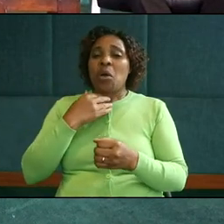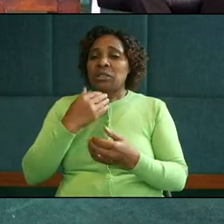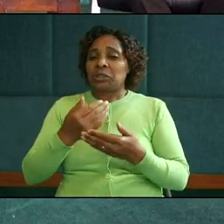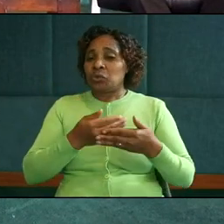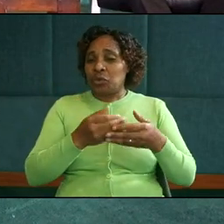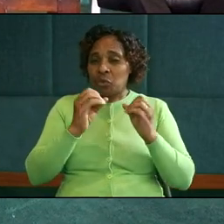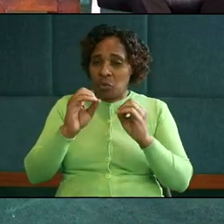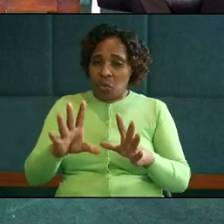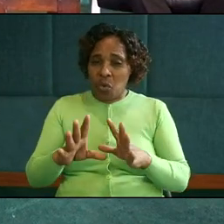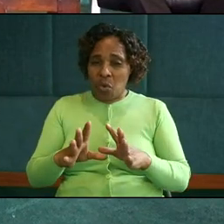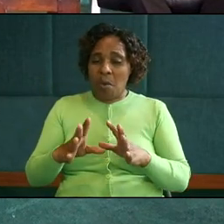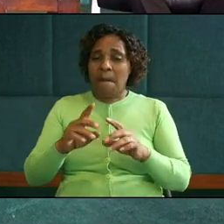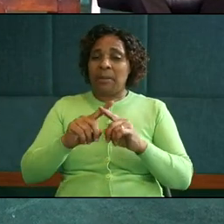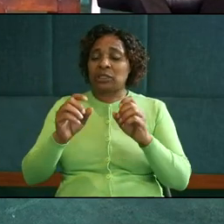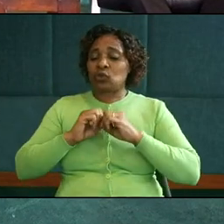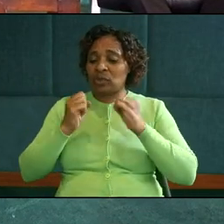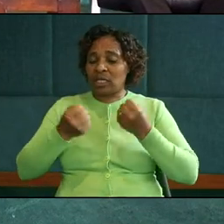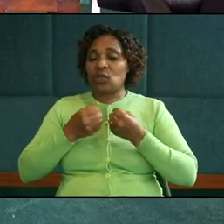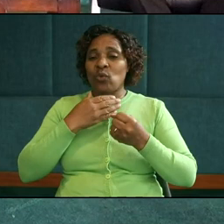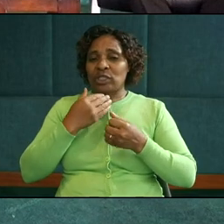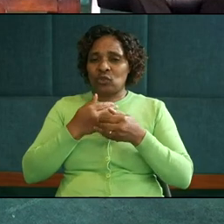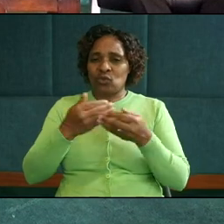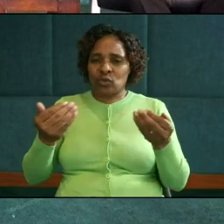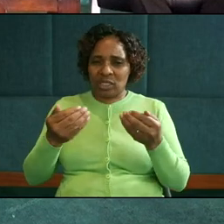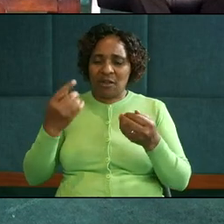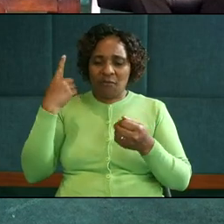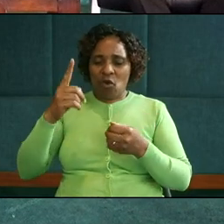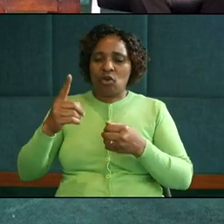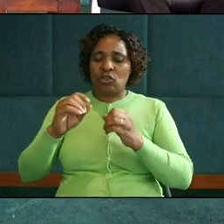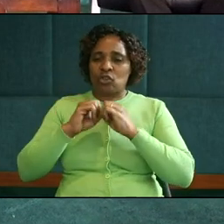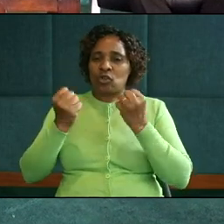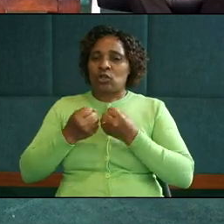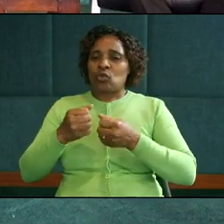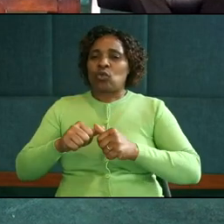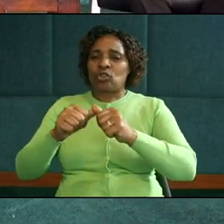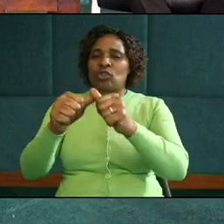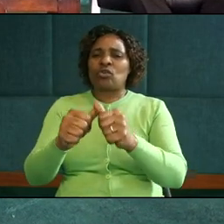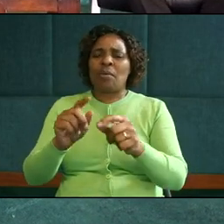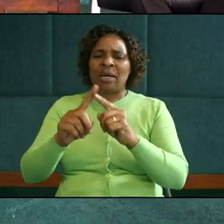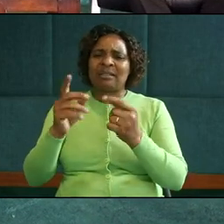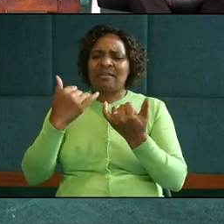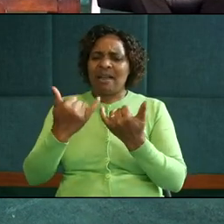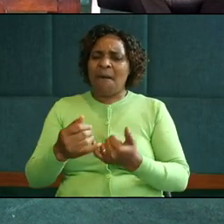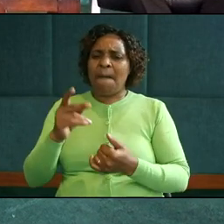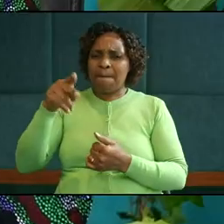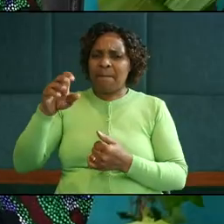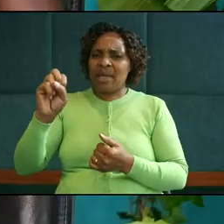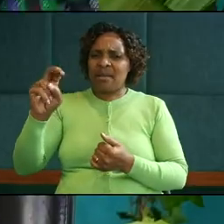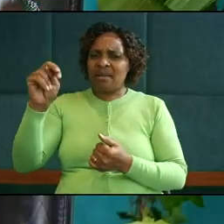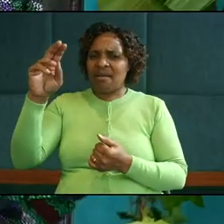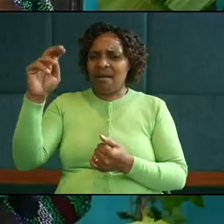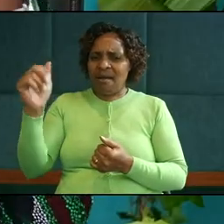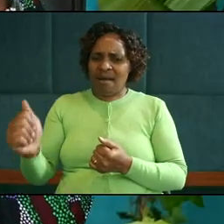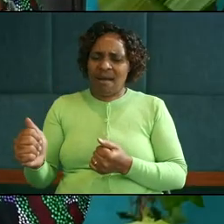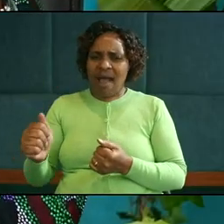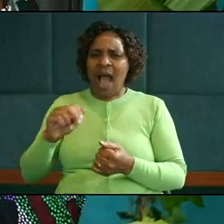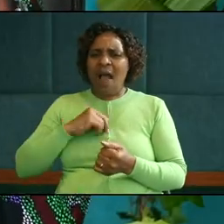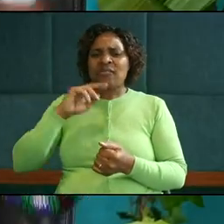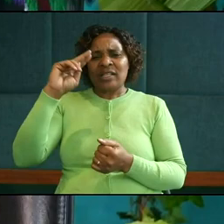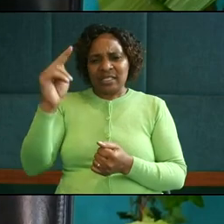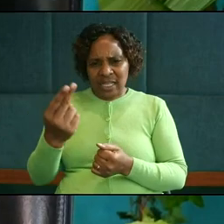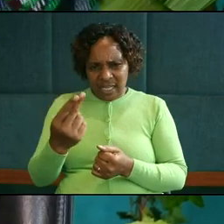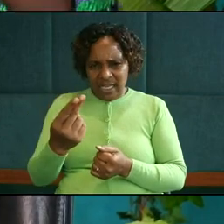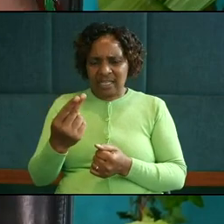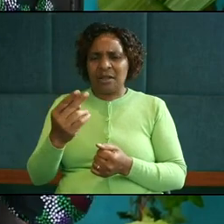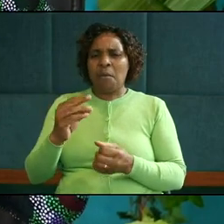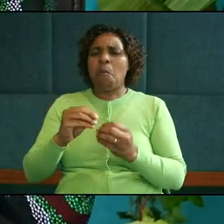legacy to be continued. So Hannah has no children. Penina enters the story, has a child, has a second child,